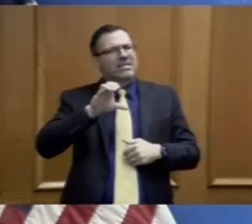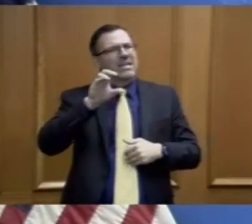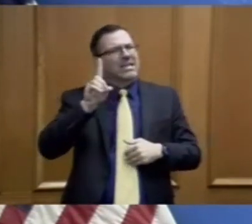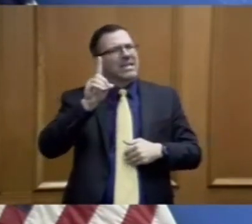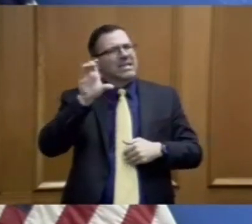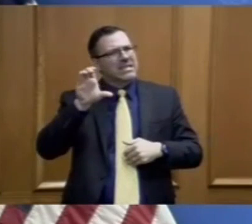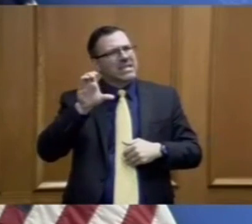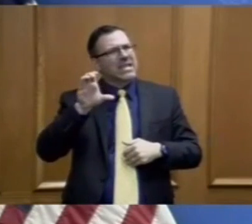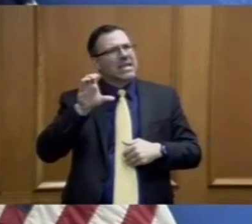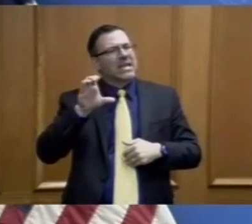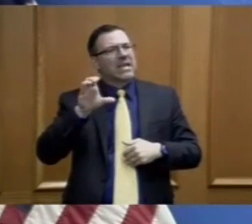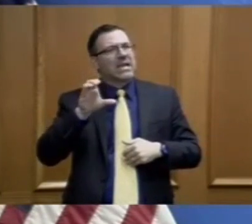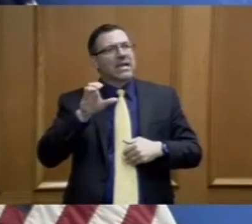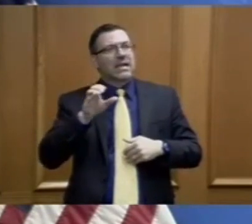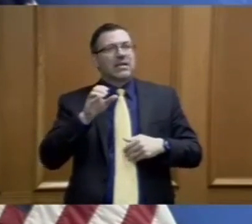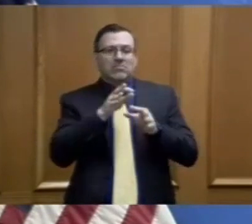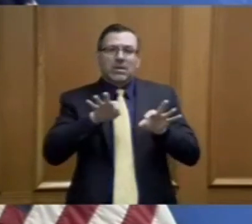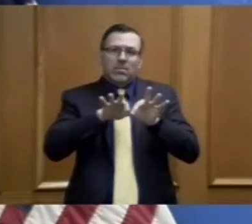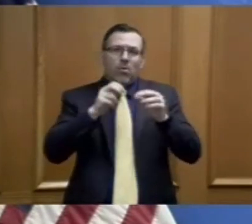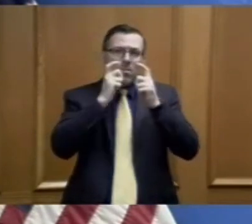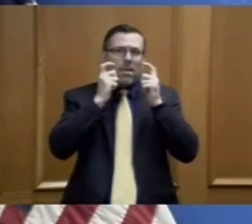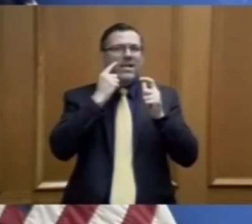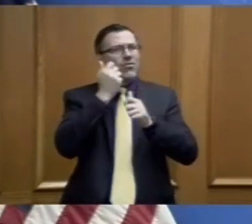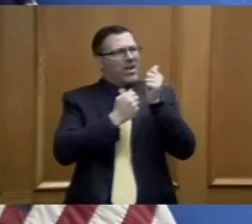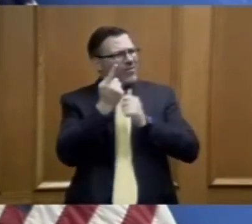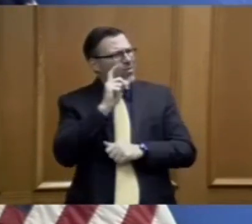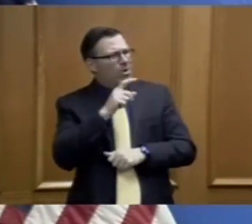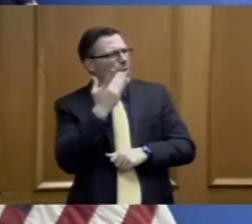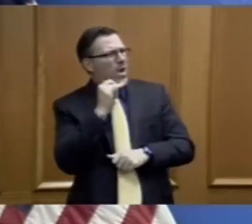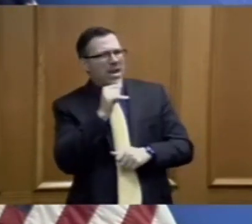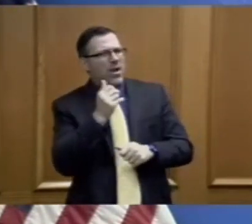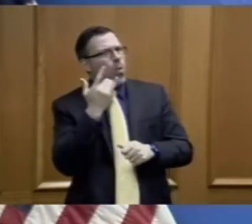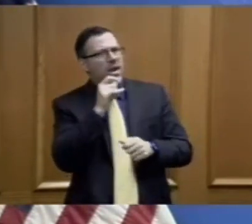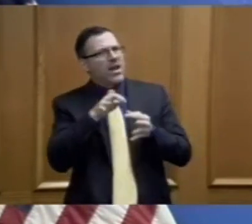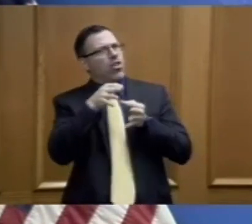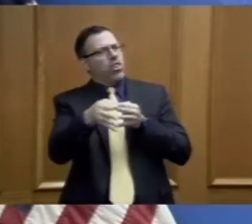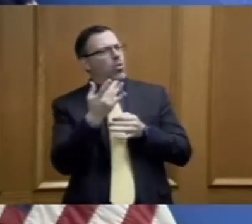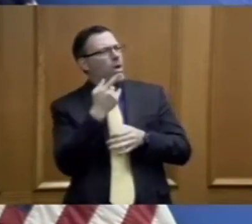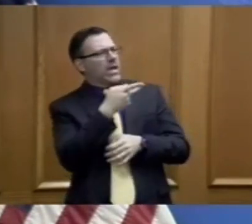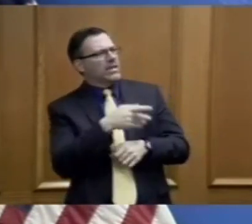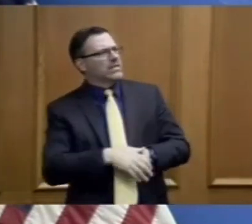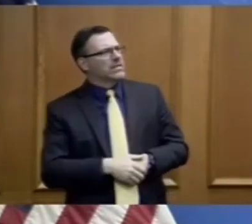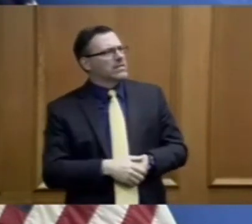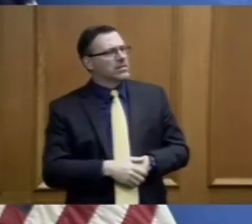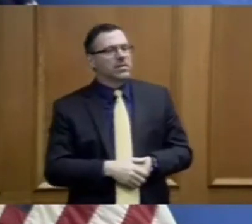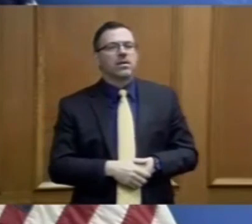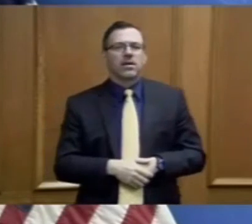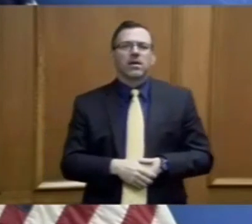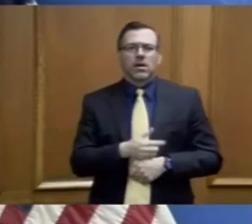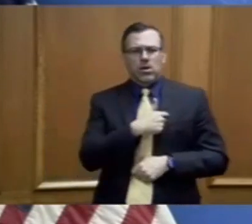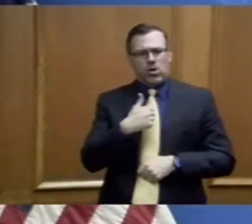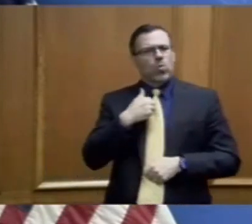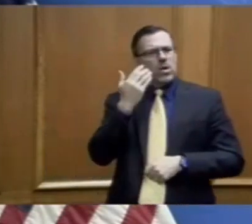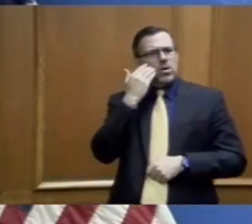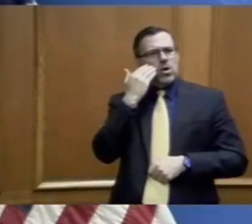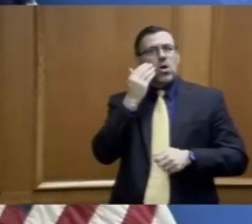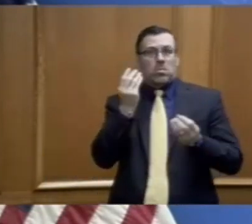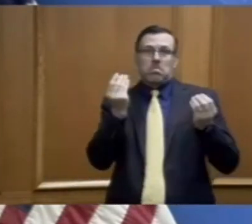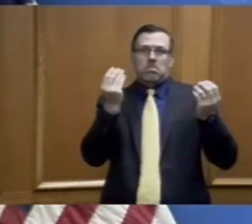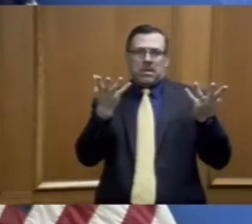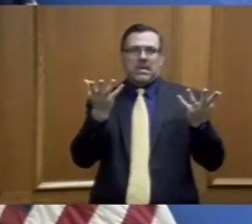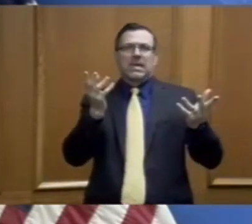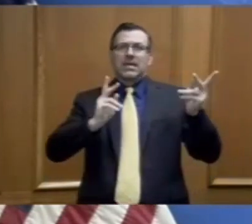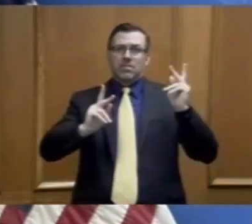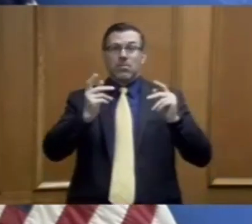potentially life-saving masks for all Tennesseans? Yeah. So we know that most Tennesseans, many